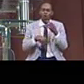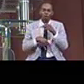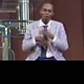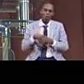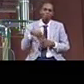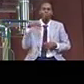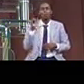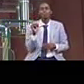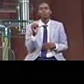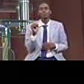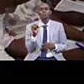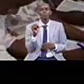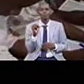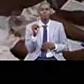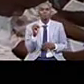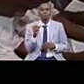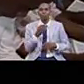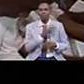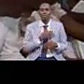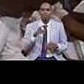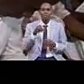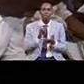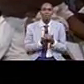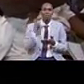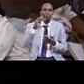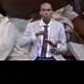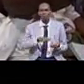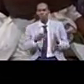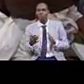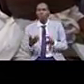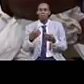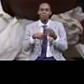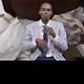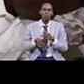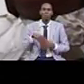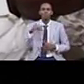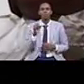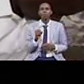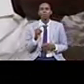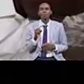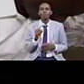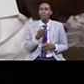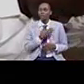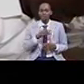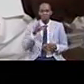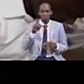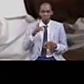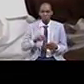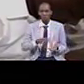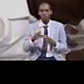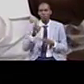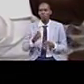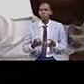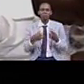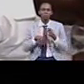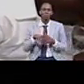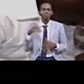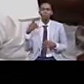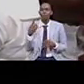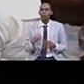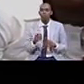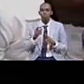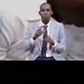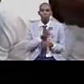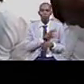Lazarus, come forth. And he that was dead came forth. He had to come forth. The word of Christ must